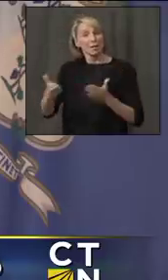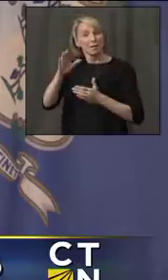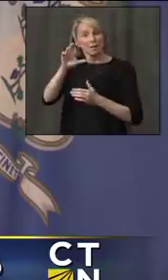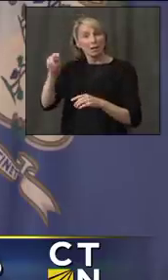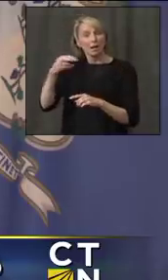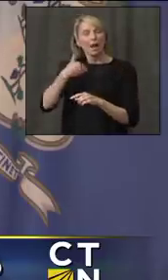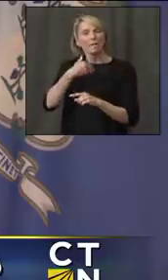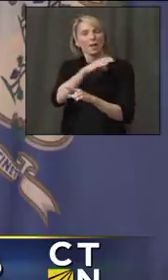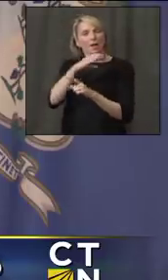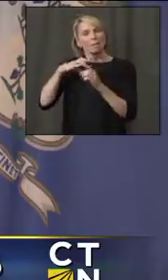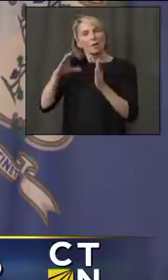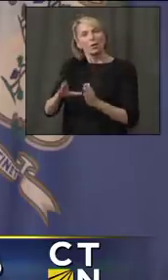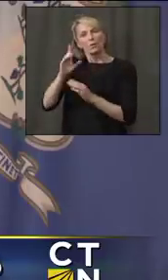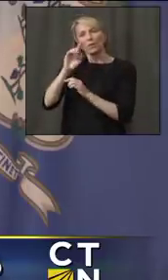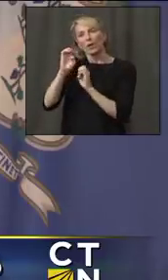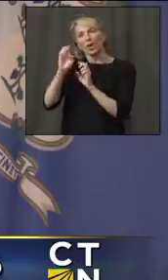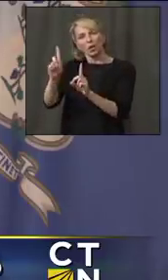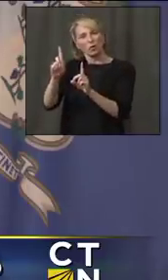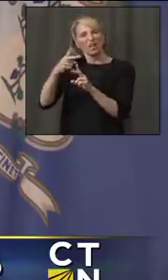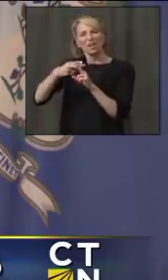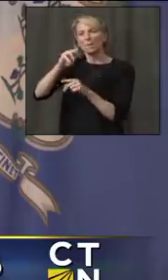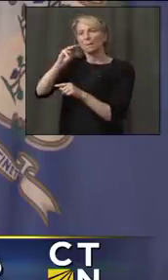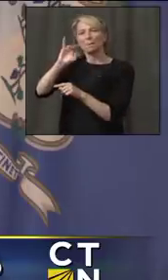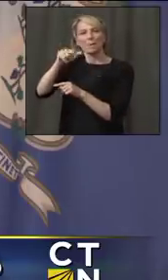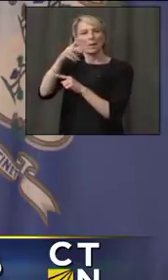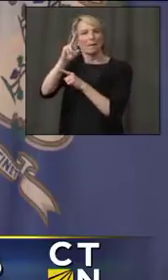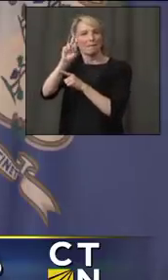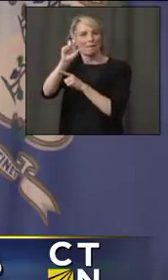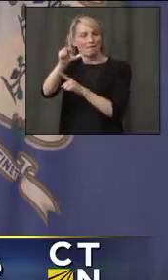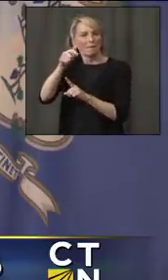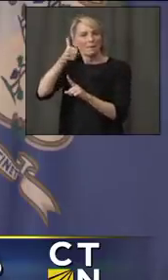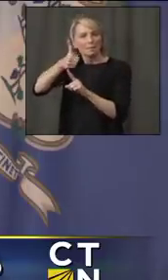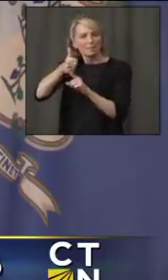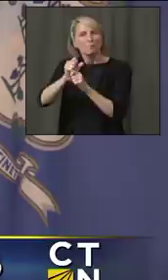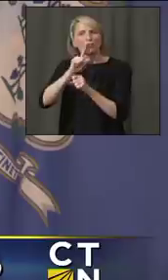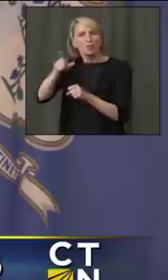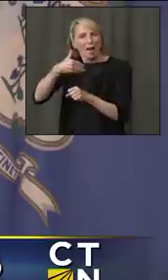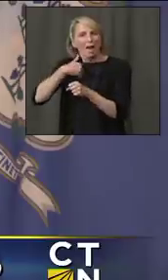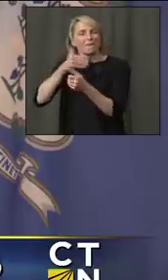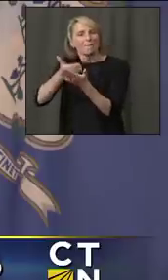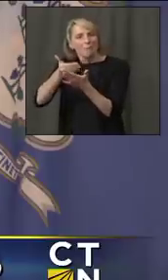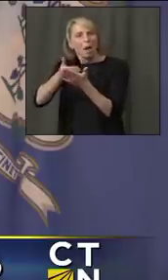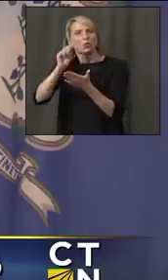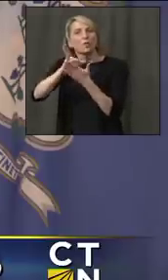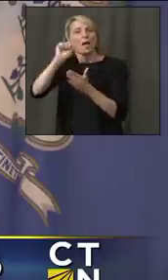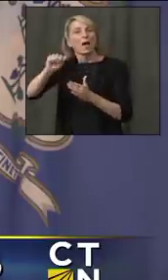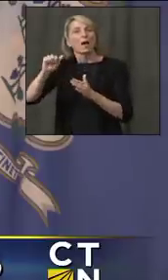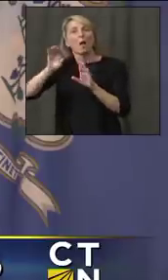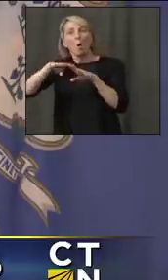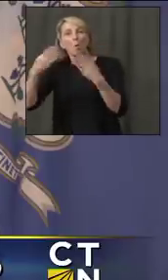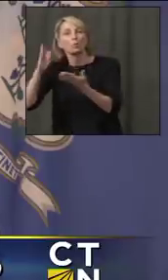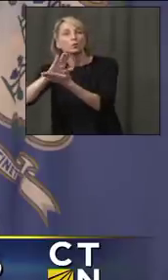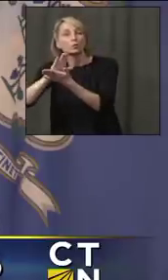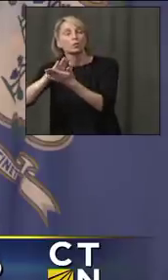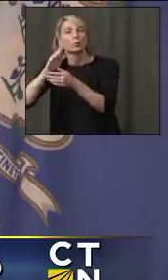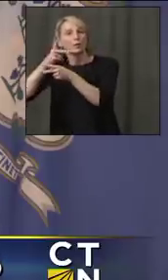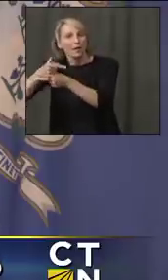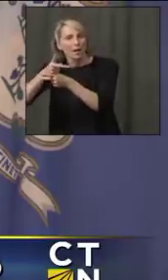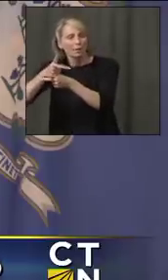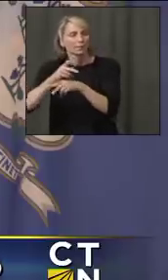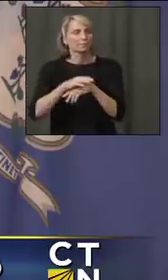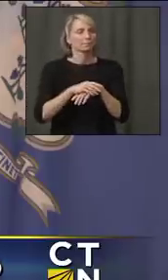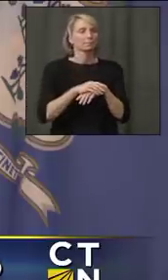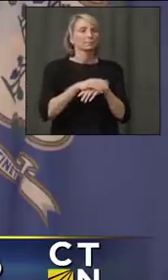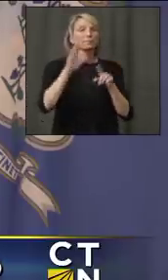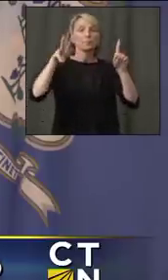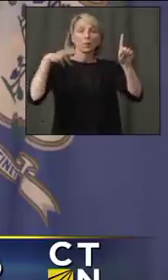can get back to school safely. And one thing the Vice President pointed out was we are making some innovations in terms